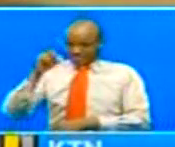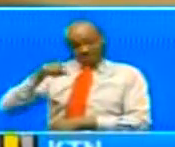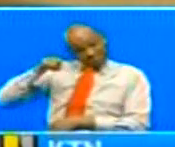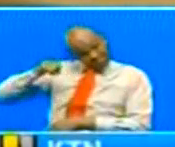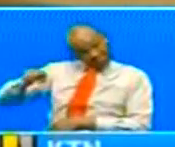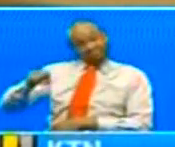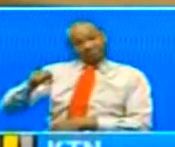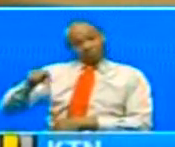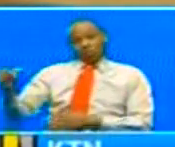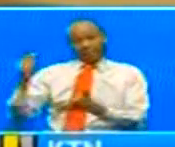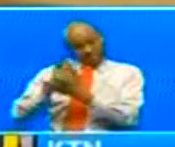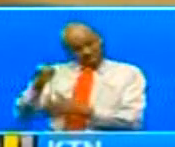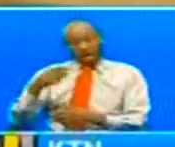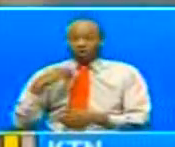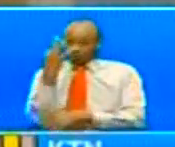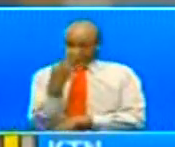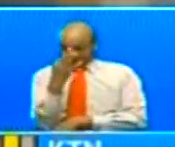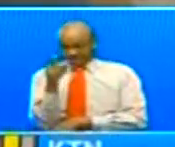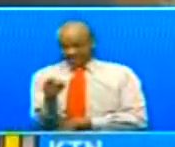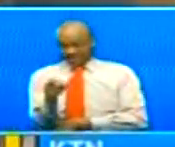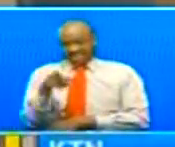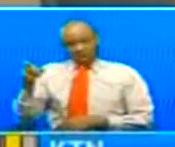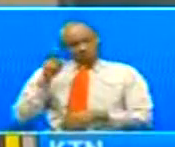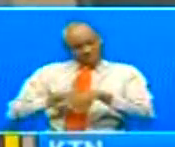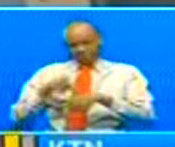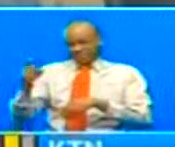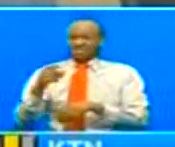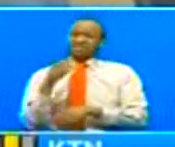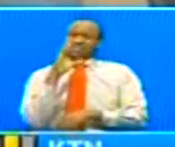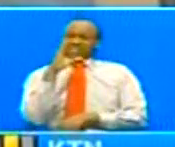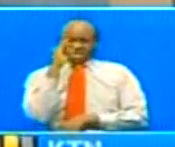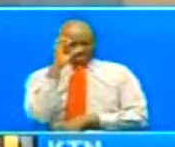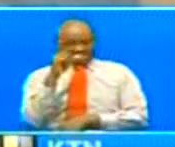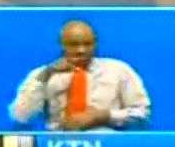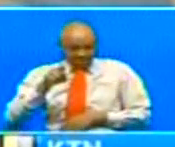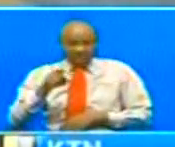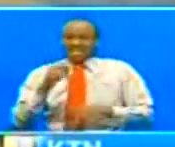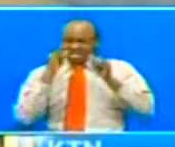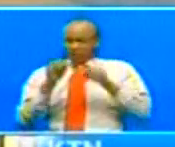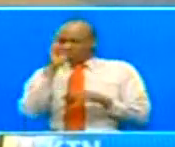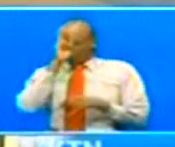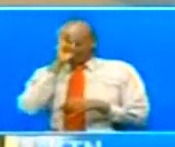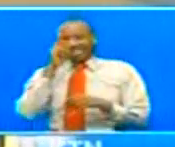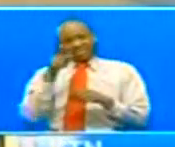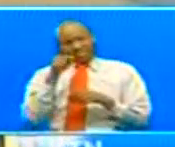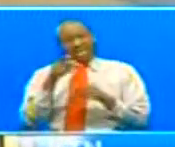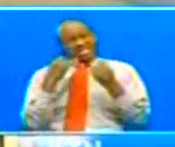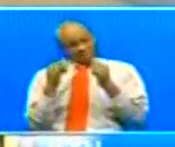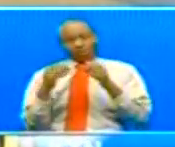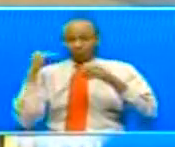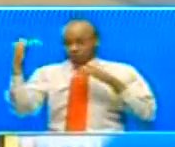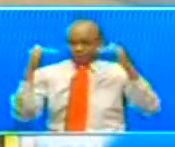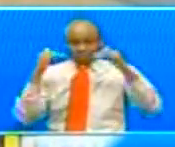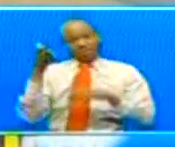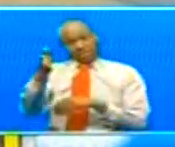Prosecutions, Keriako Tobiko, on Wednesday. The appointment of the detectives came as new police chiefs were deployed to Garissa in a